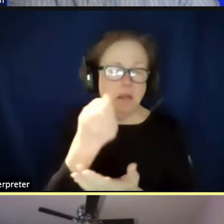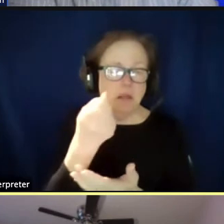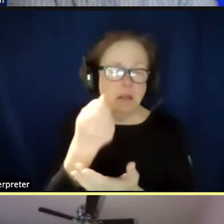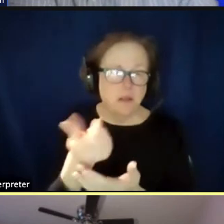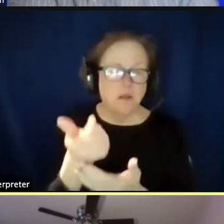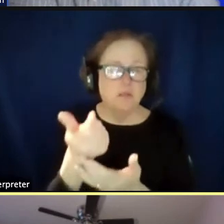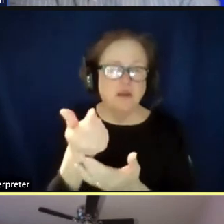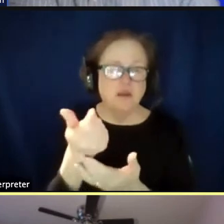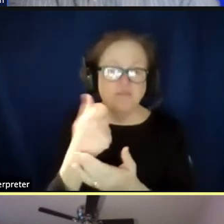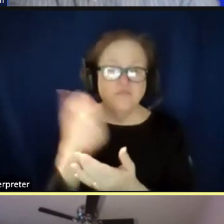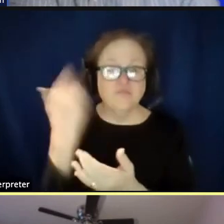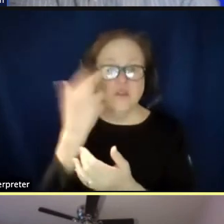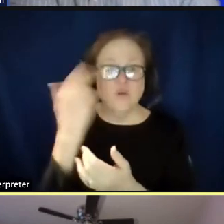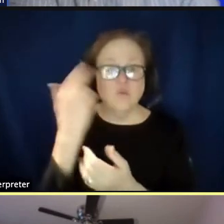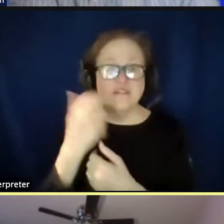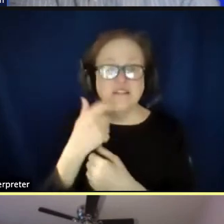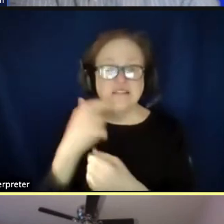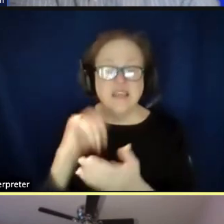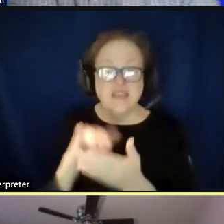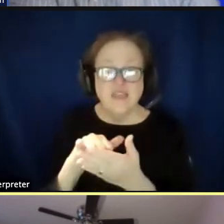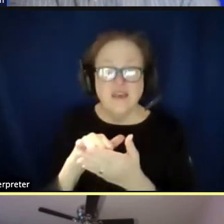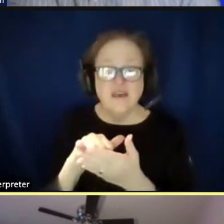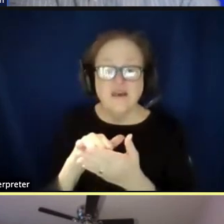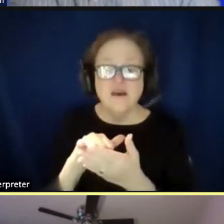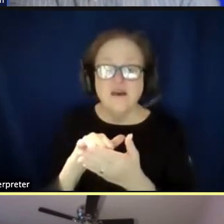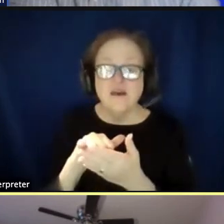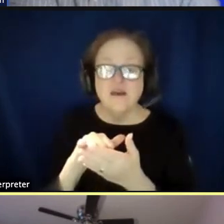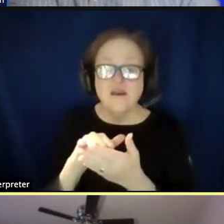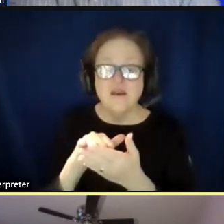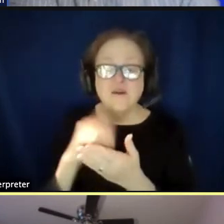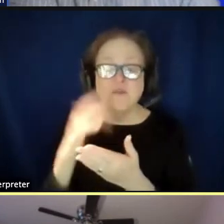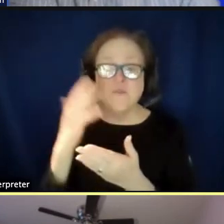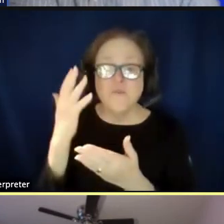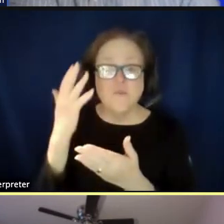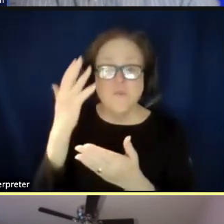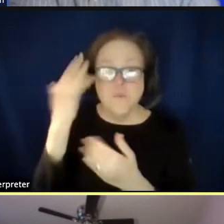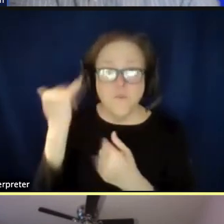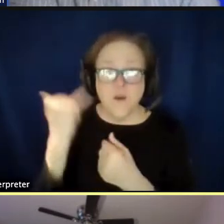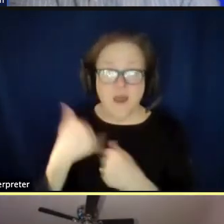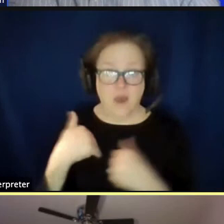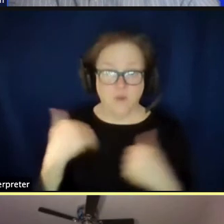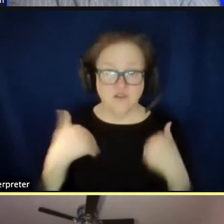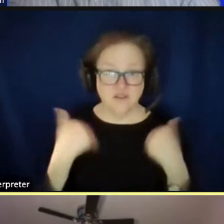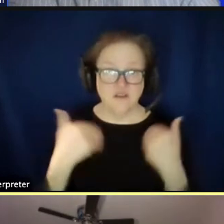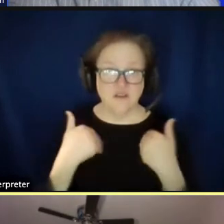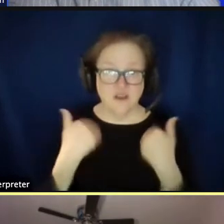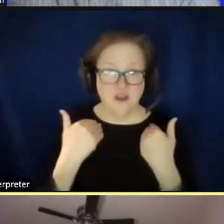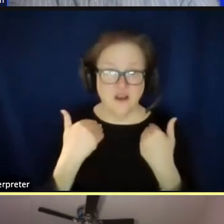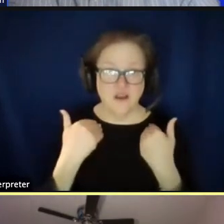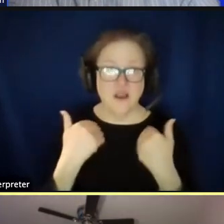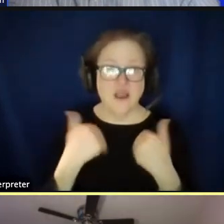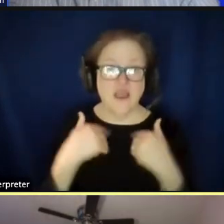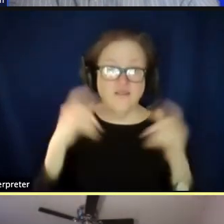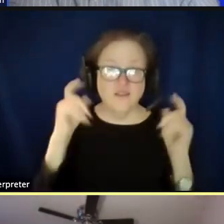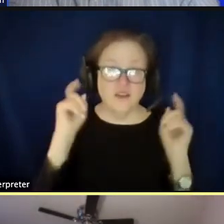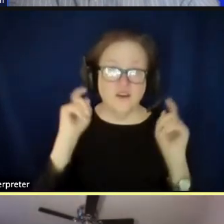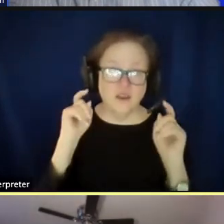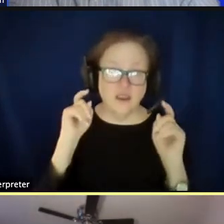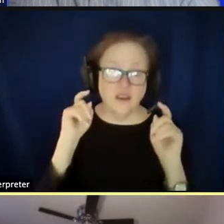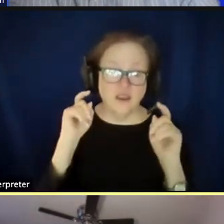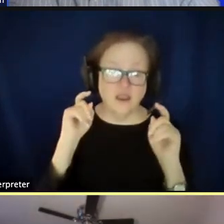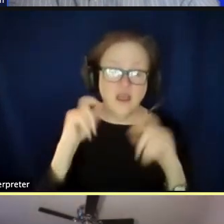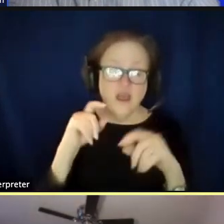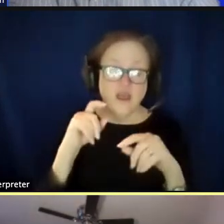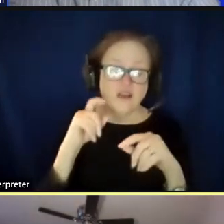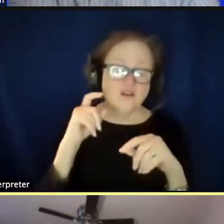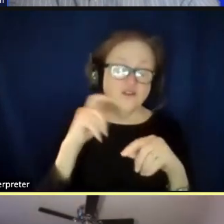And the reason I say this is because I was young, and I had hearing aids, school hearing aids, and home hearing